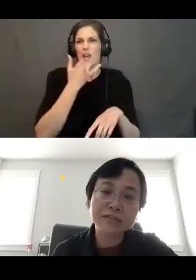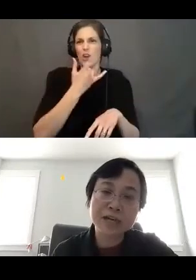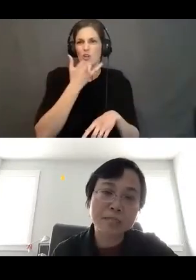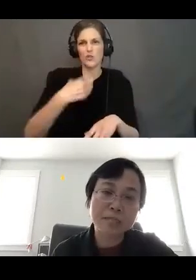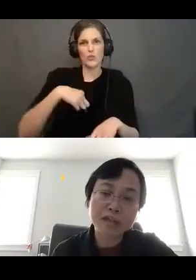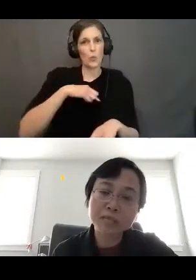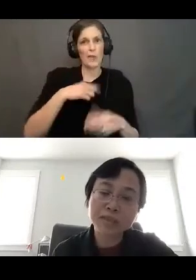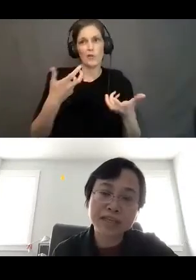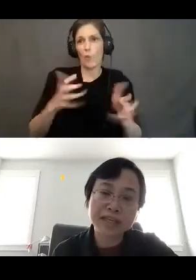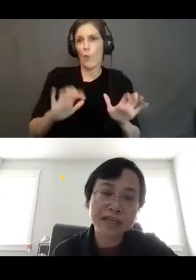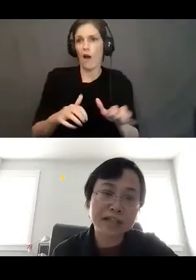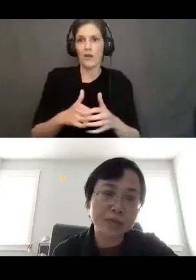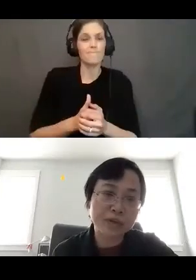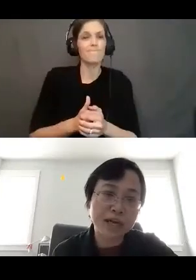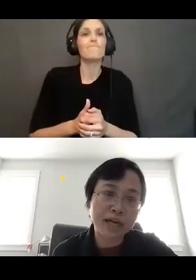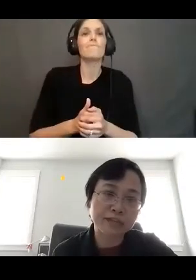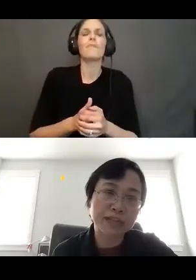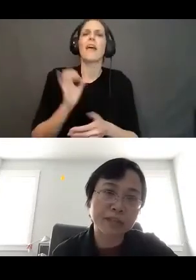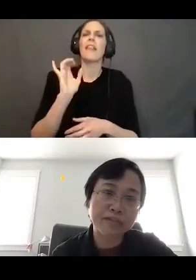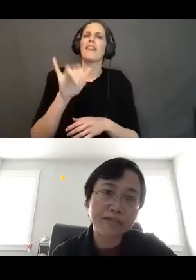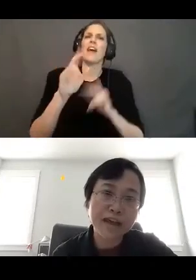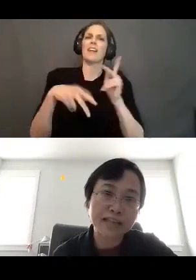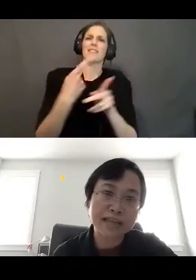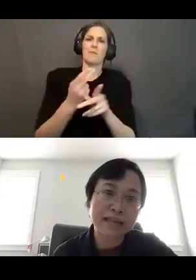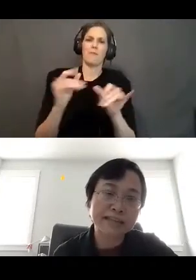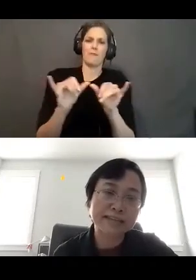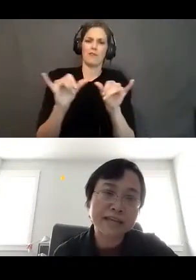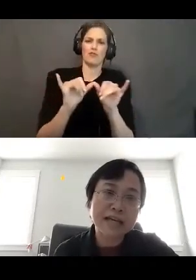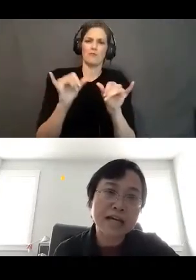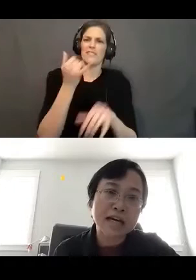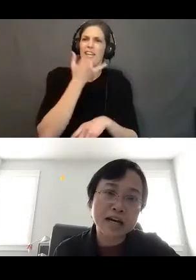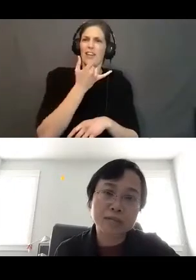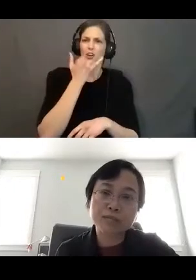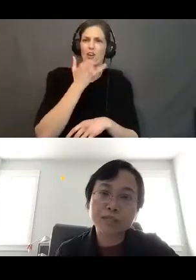of measurement error will have some effect that is